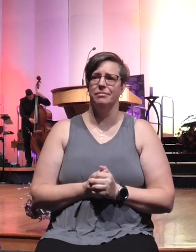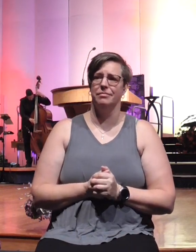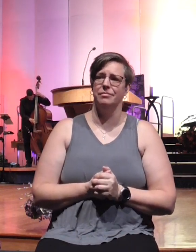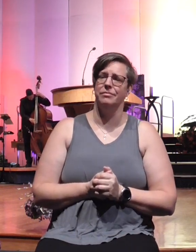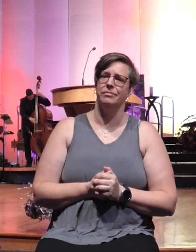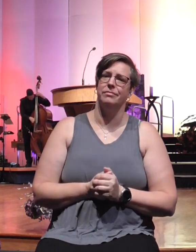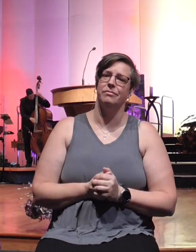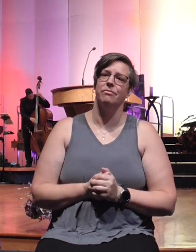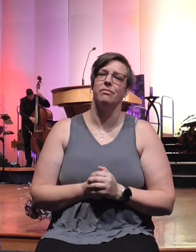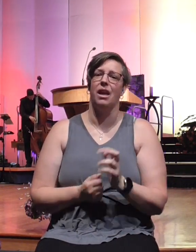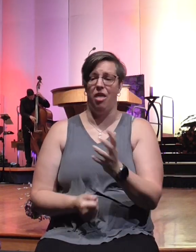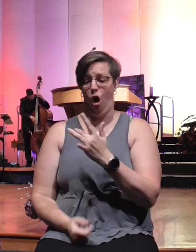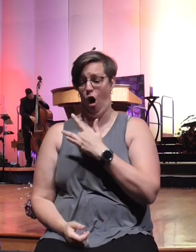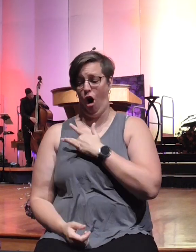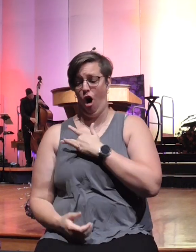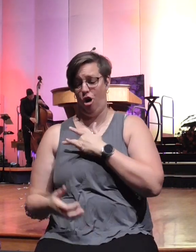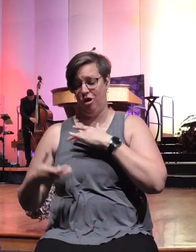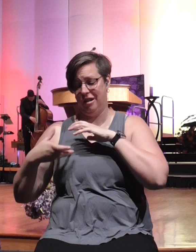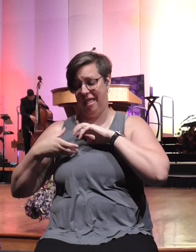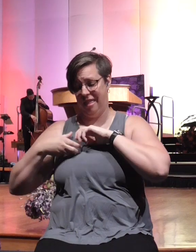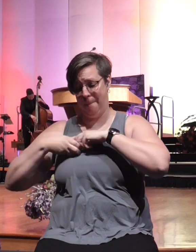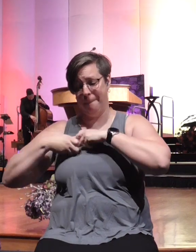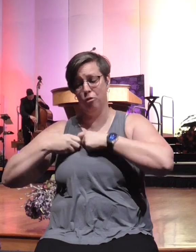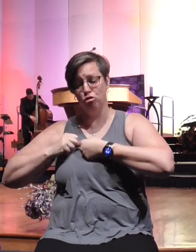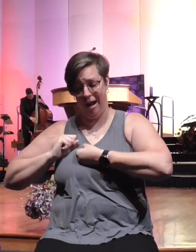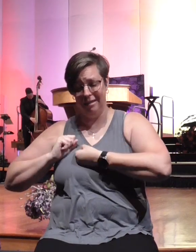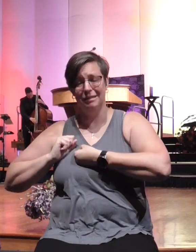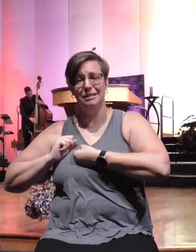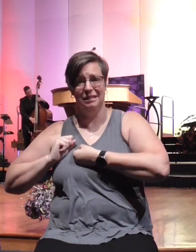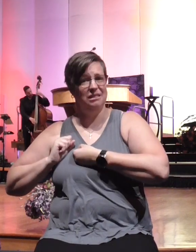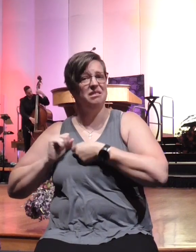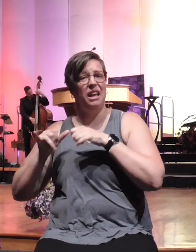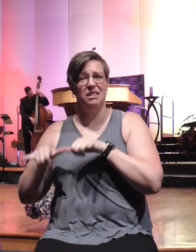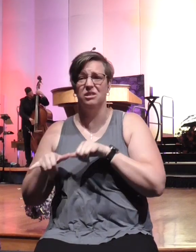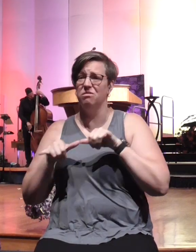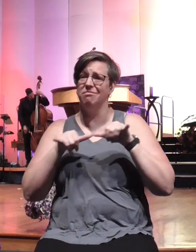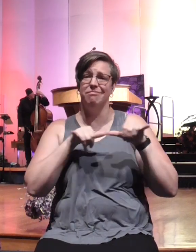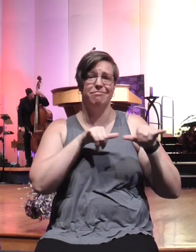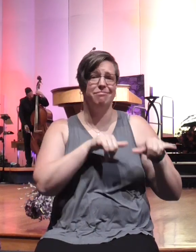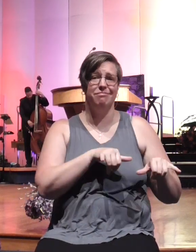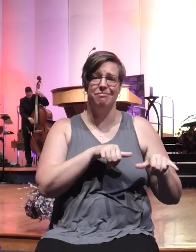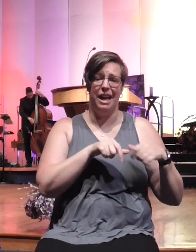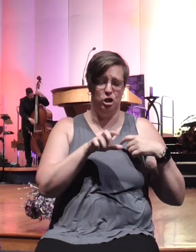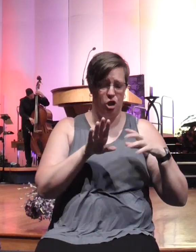For the heart that breaks is just